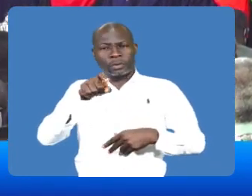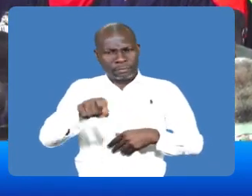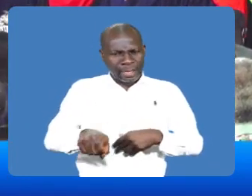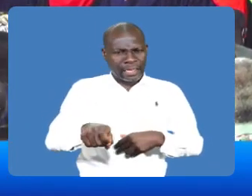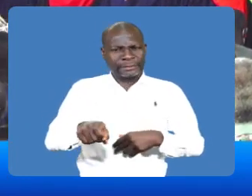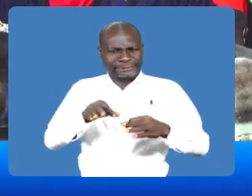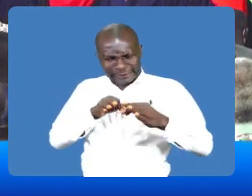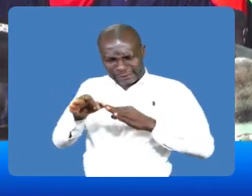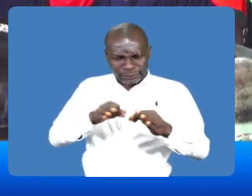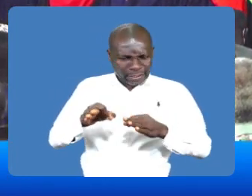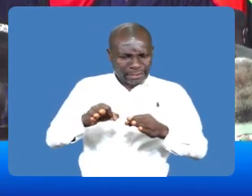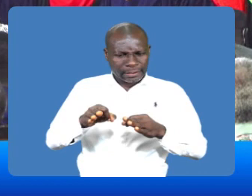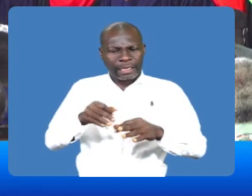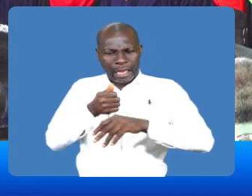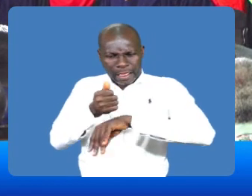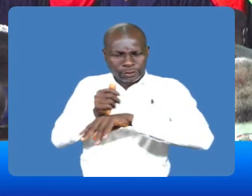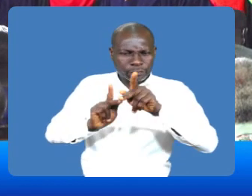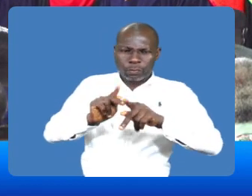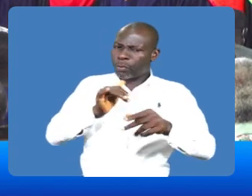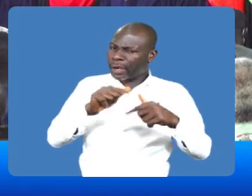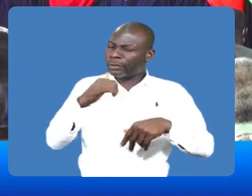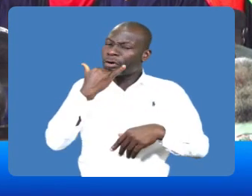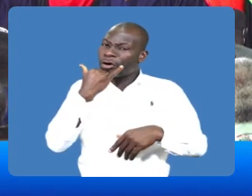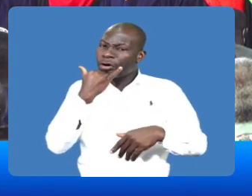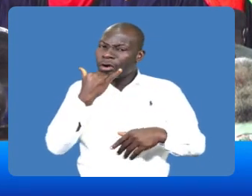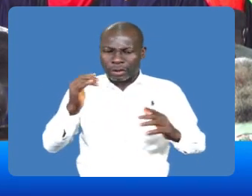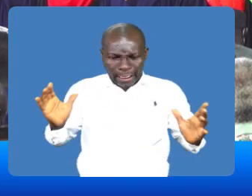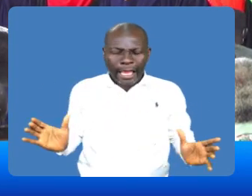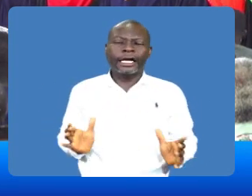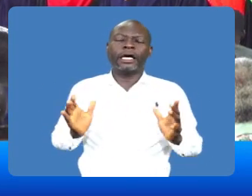Convince, rebuke, exhort